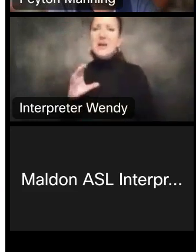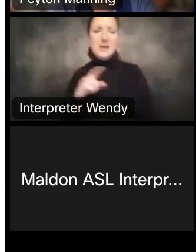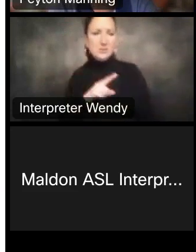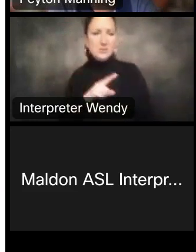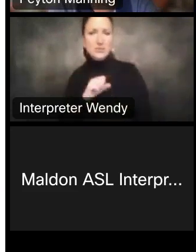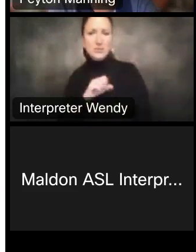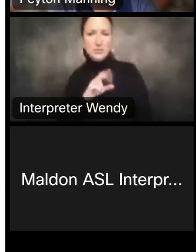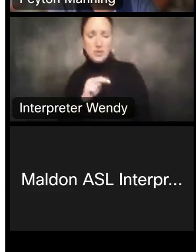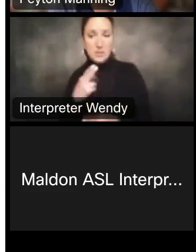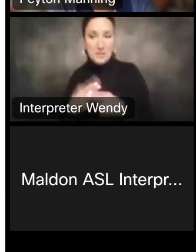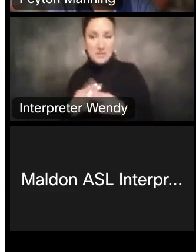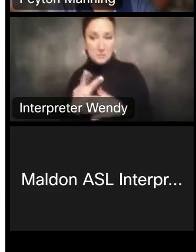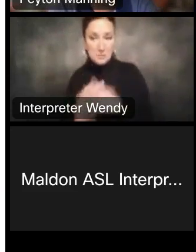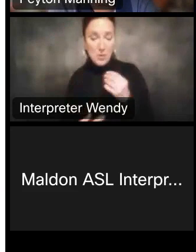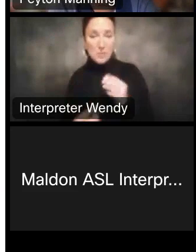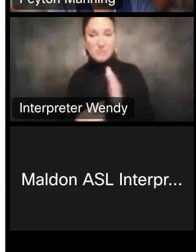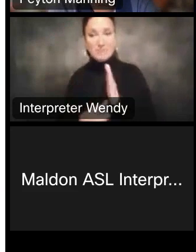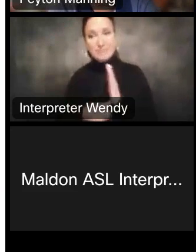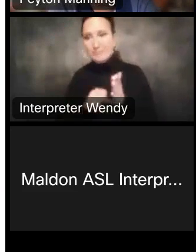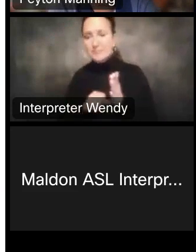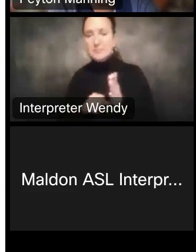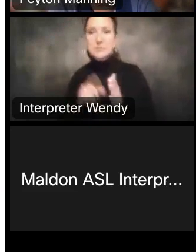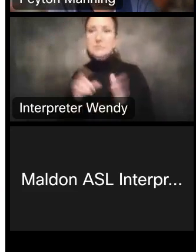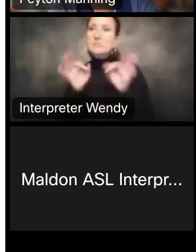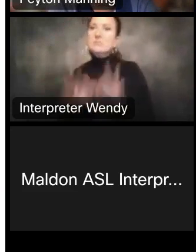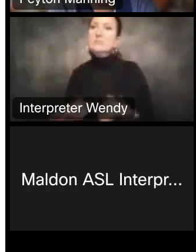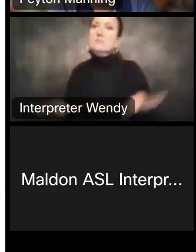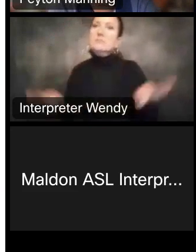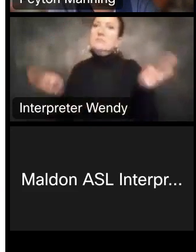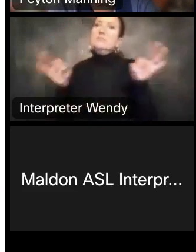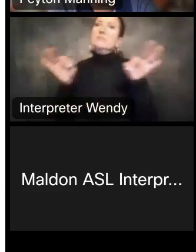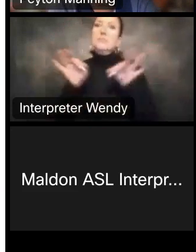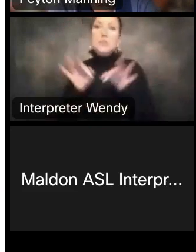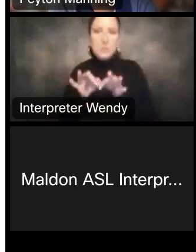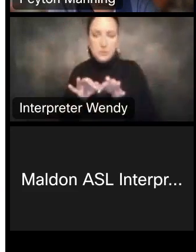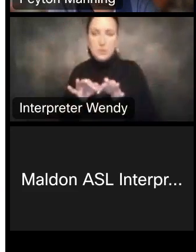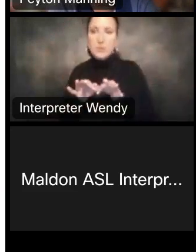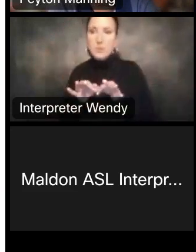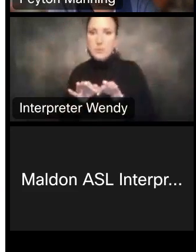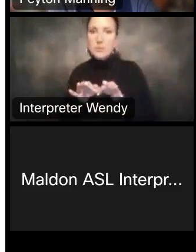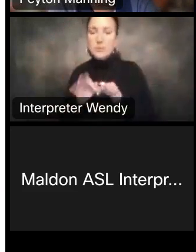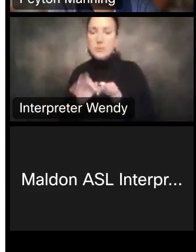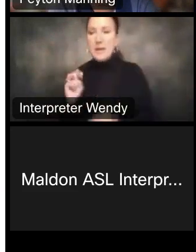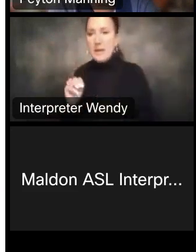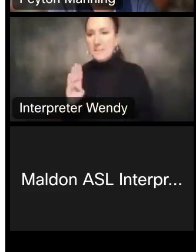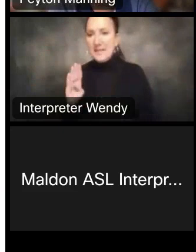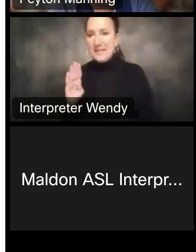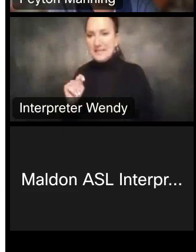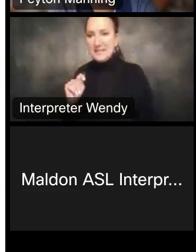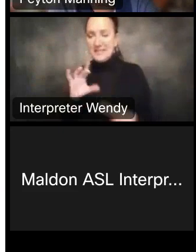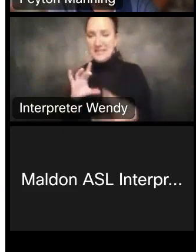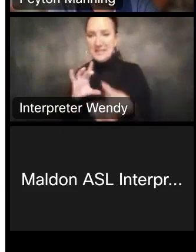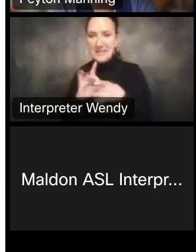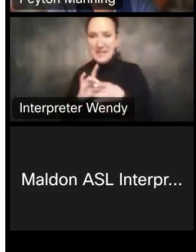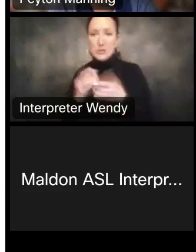mentioned earlier. I really think it's of critical importance that we connect the MBT directly to the new